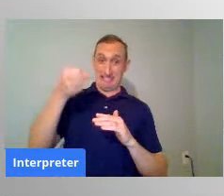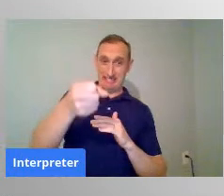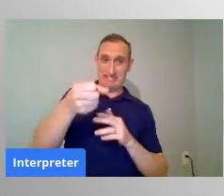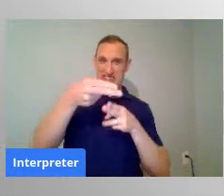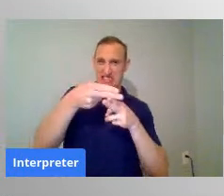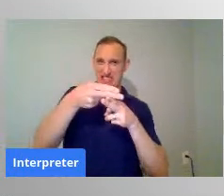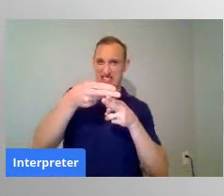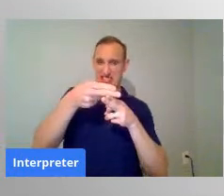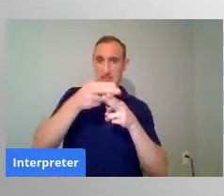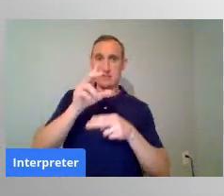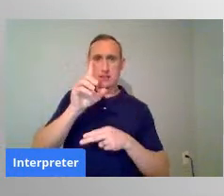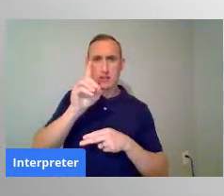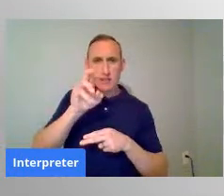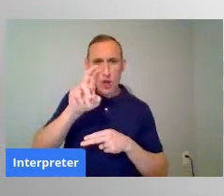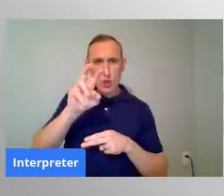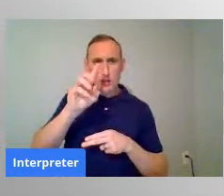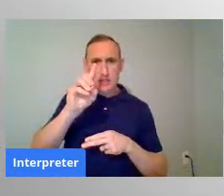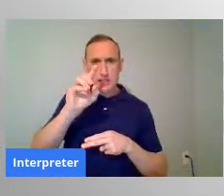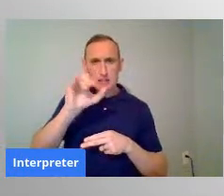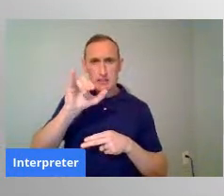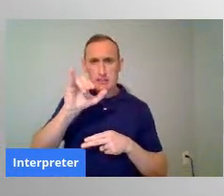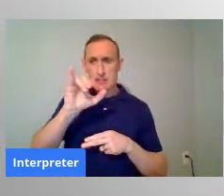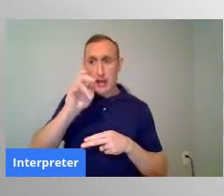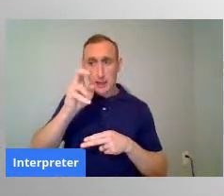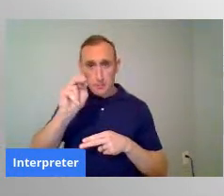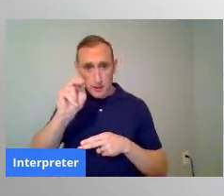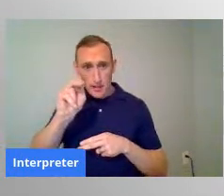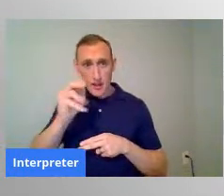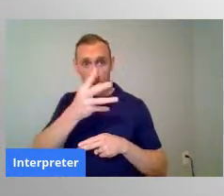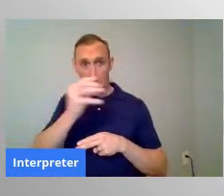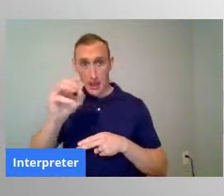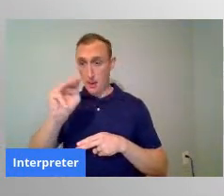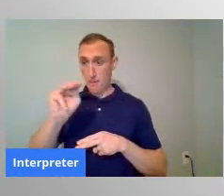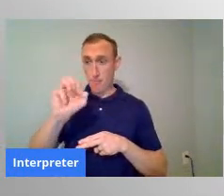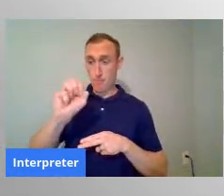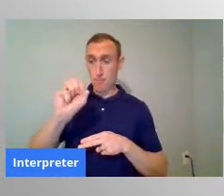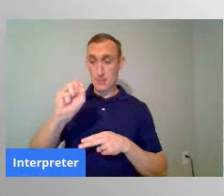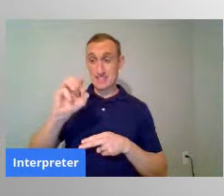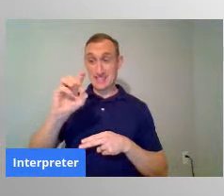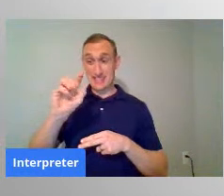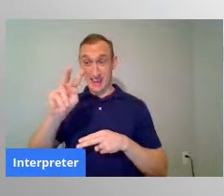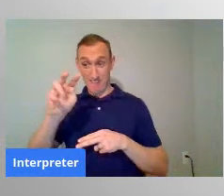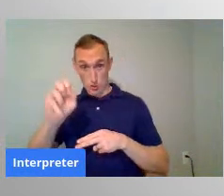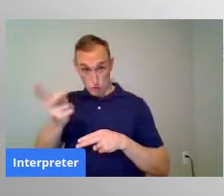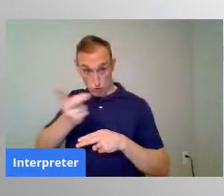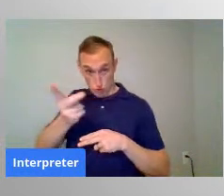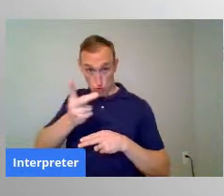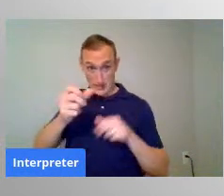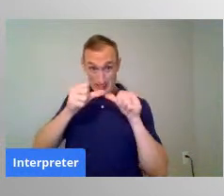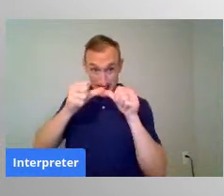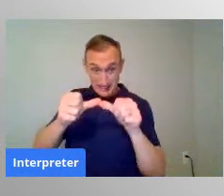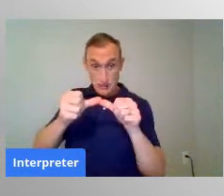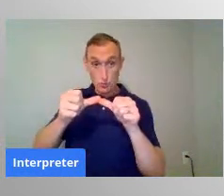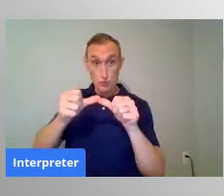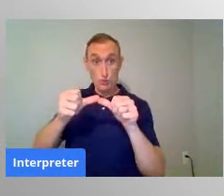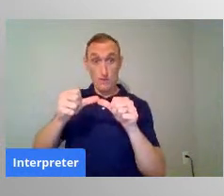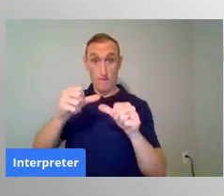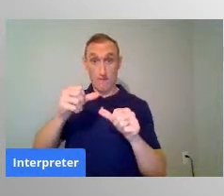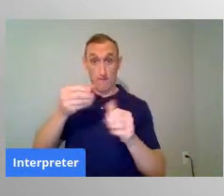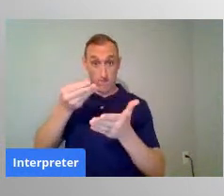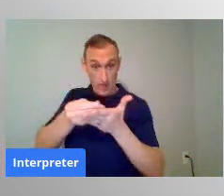Dykeman and Ms. Davis. Are you two still willing to be on finance for the next few weeks until we can resolve